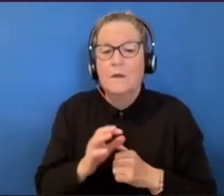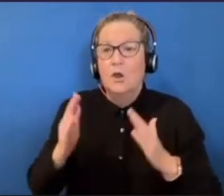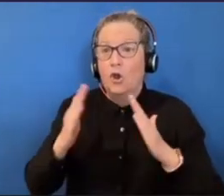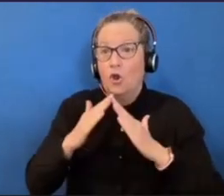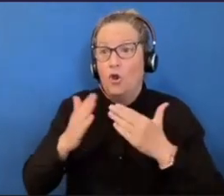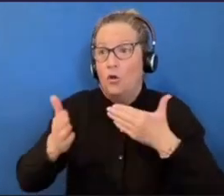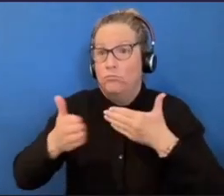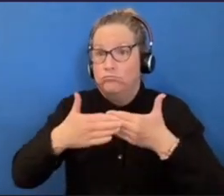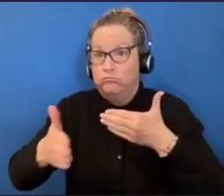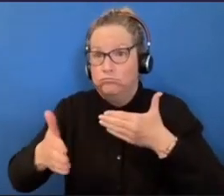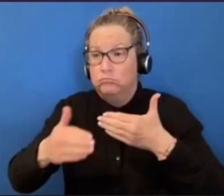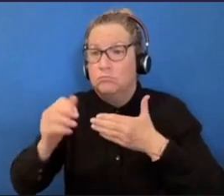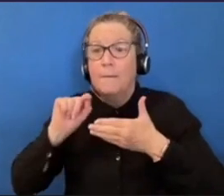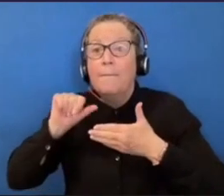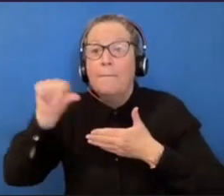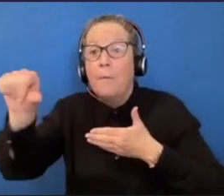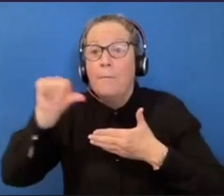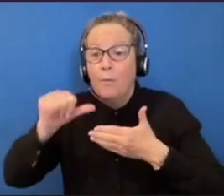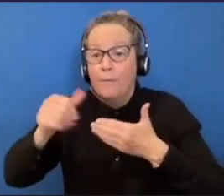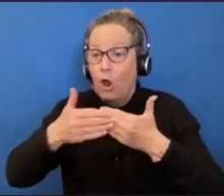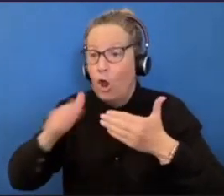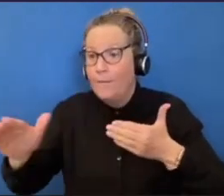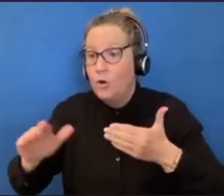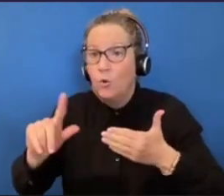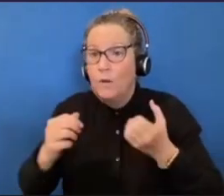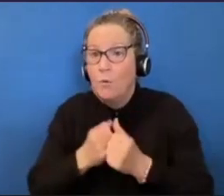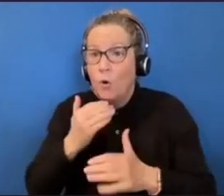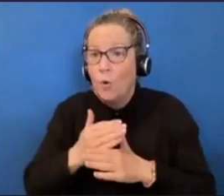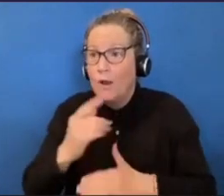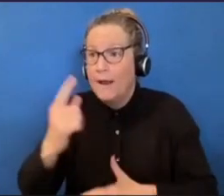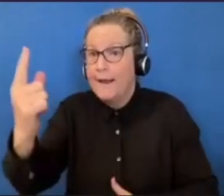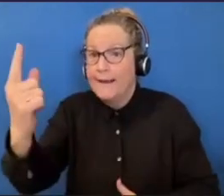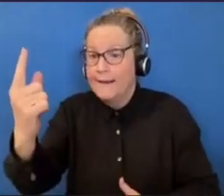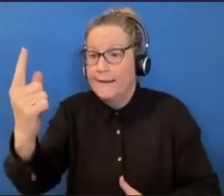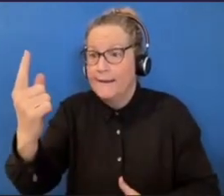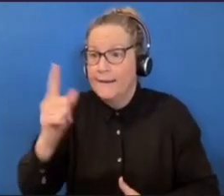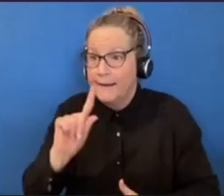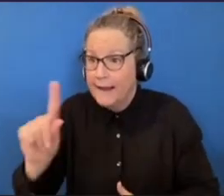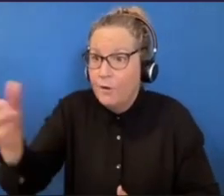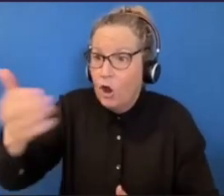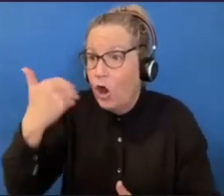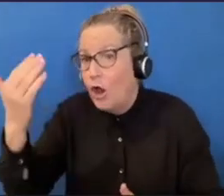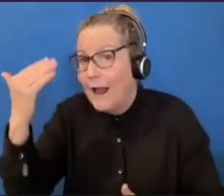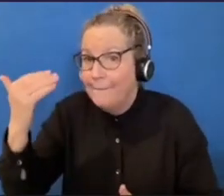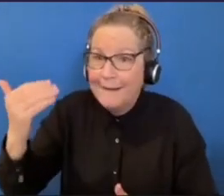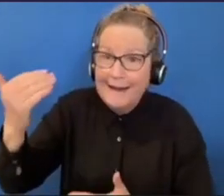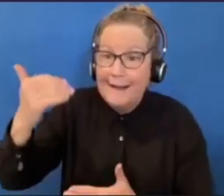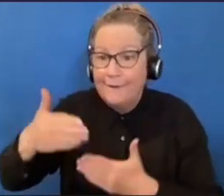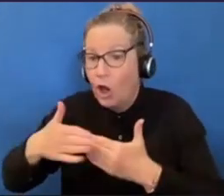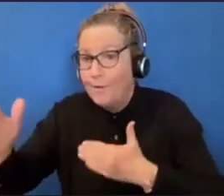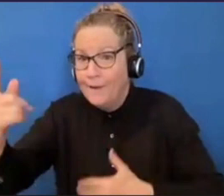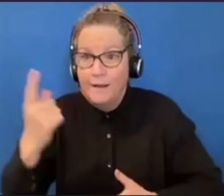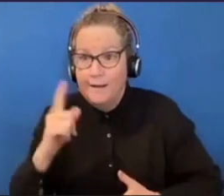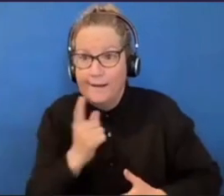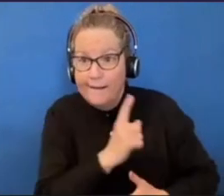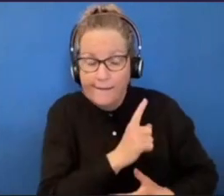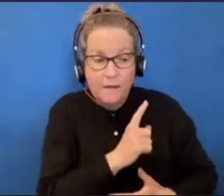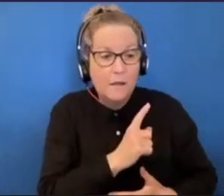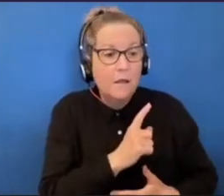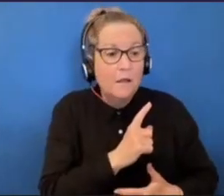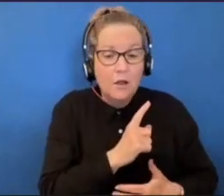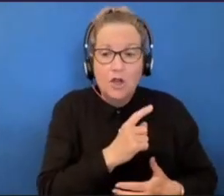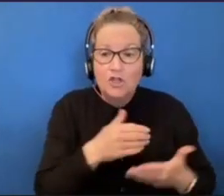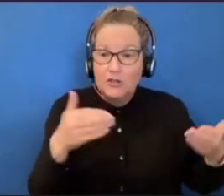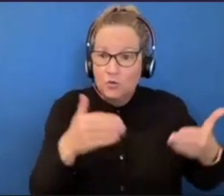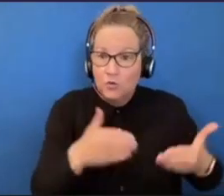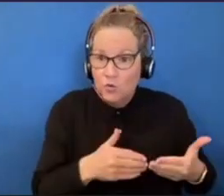and ushered me into the living room. Greta was introduced and I admired her lovely place. The supporter thanked me and asked Greta to ask